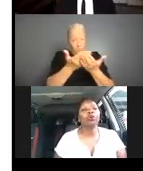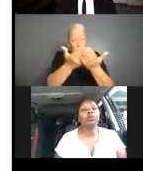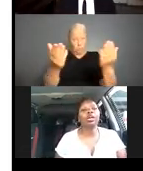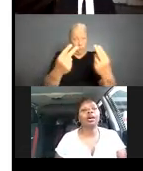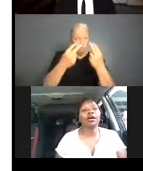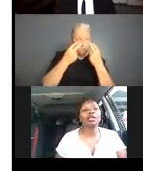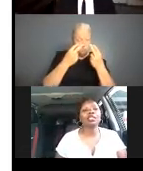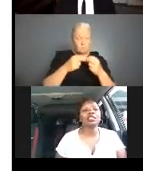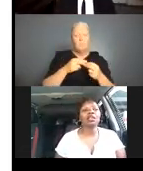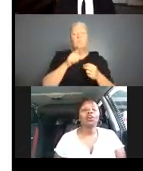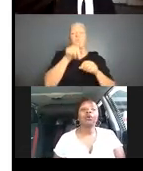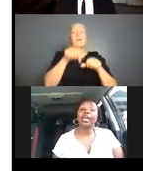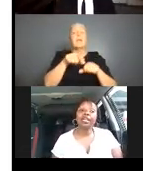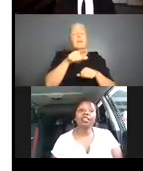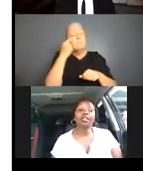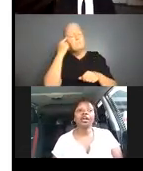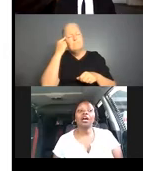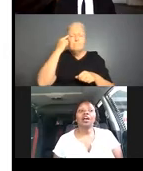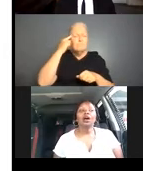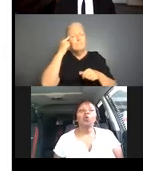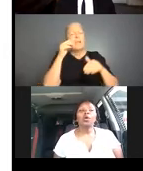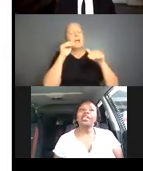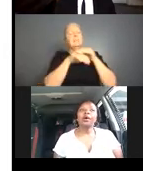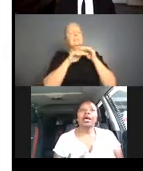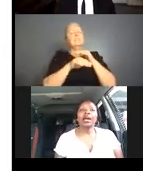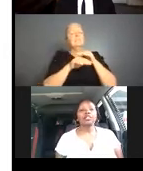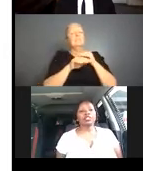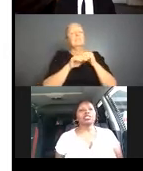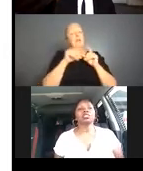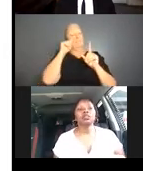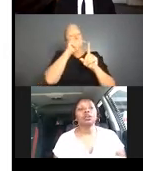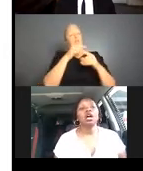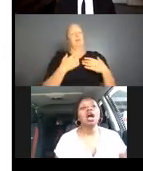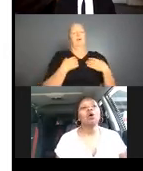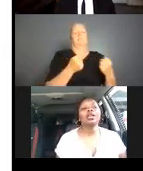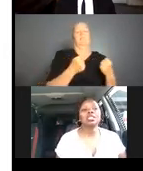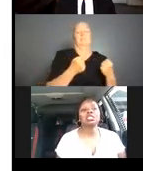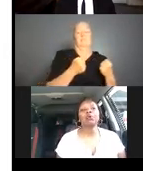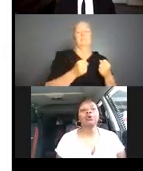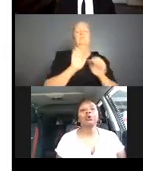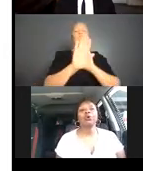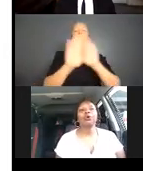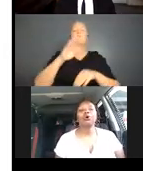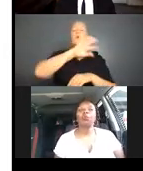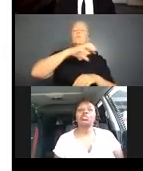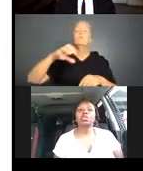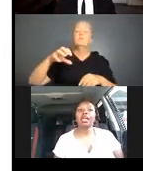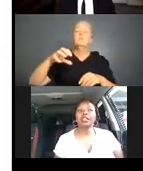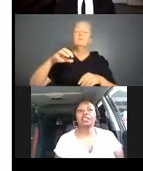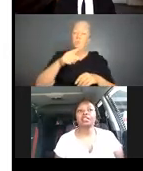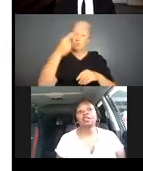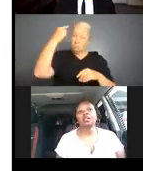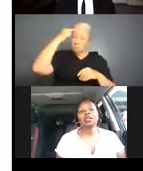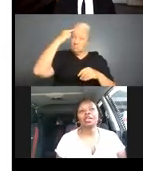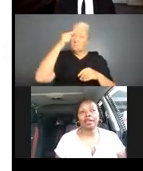on access on health. And in our countries, how accessible was